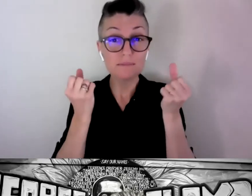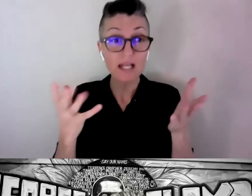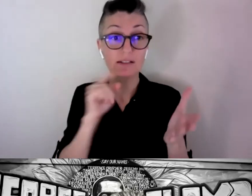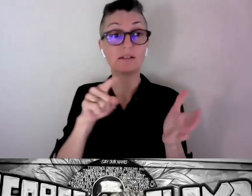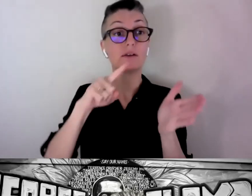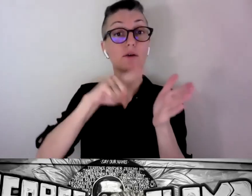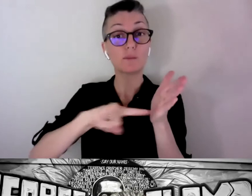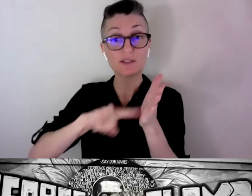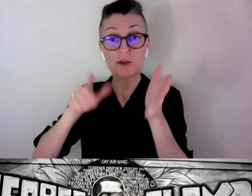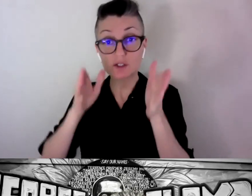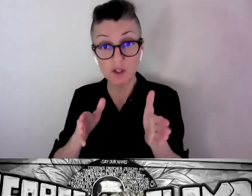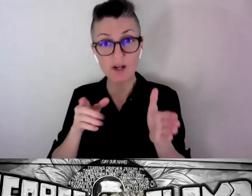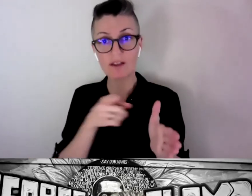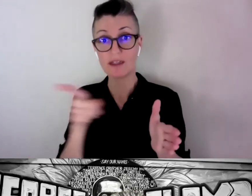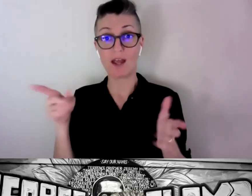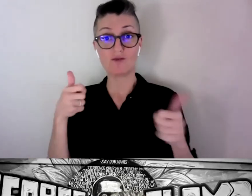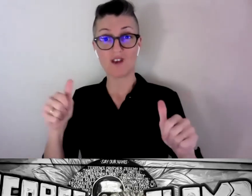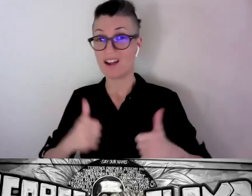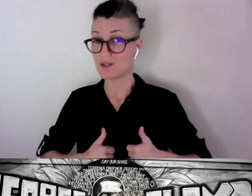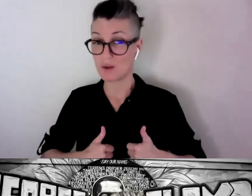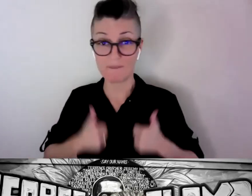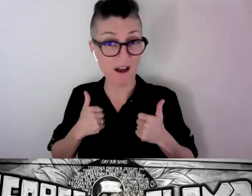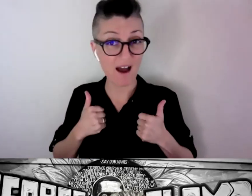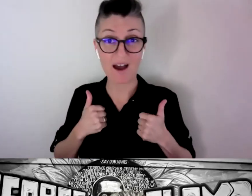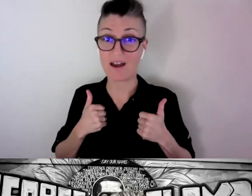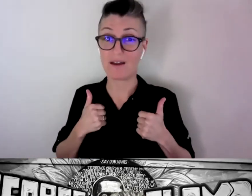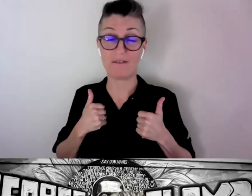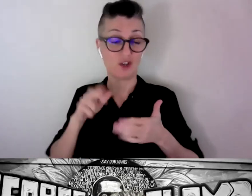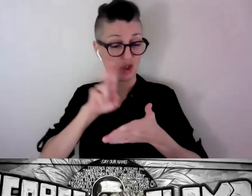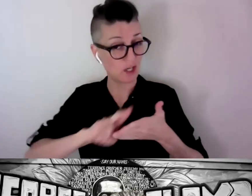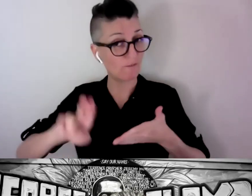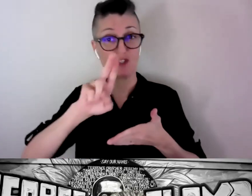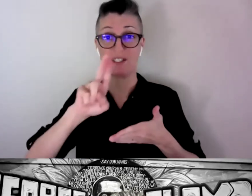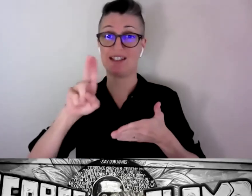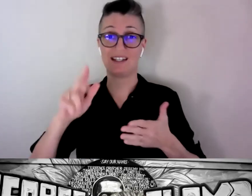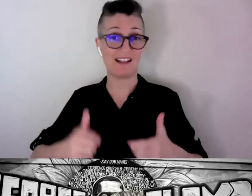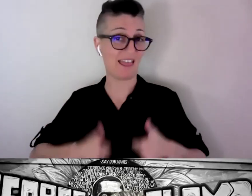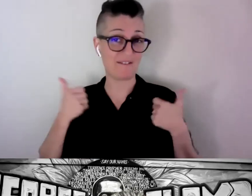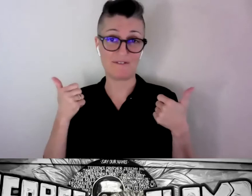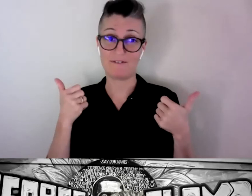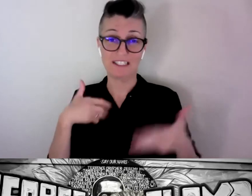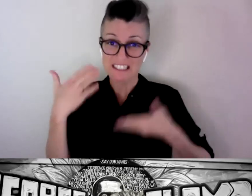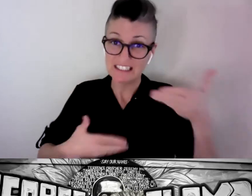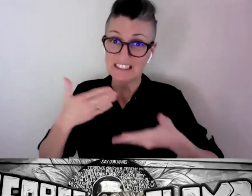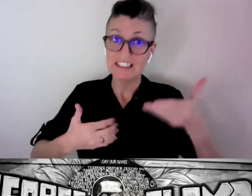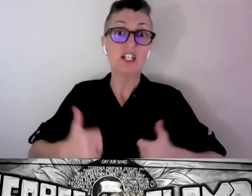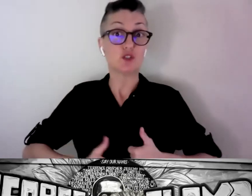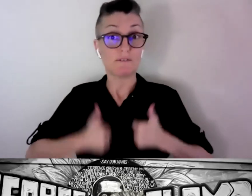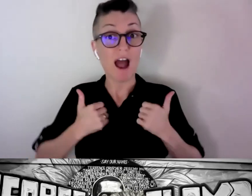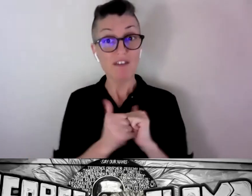are, trying to survive in universities, and the way that you survive in universities is by publishing.